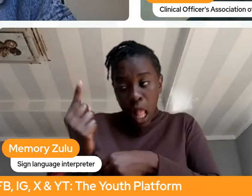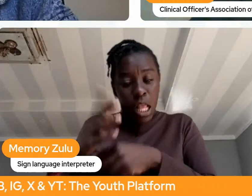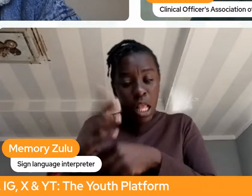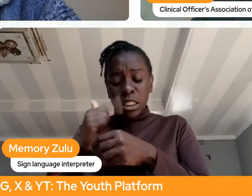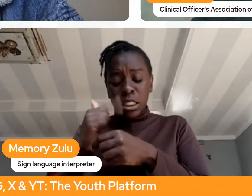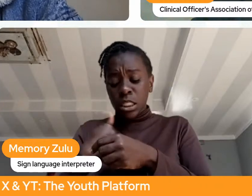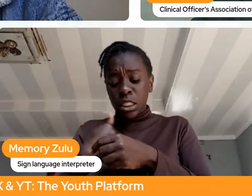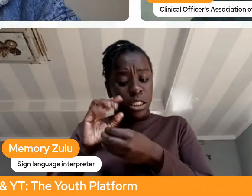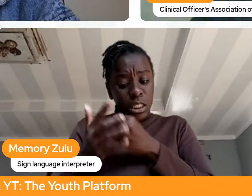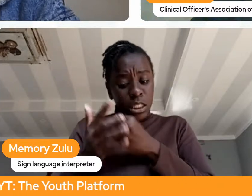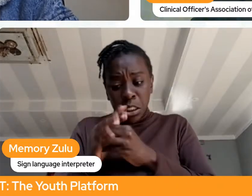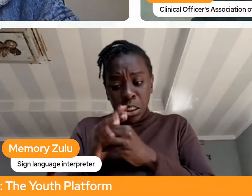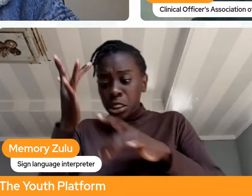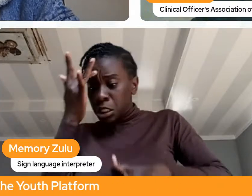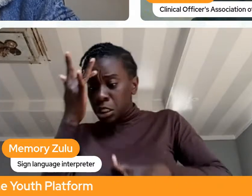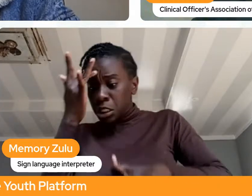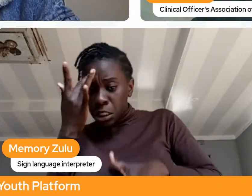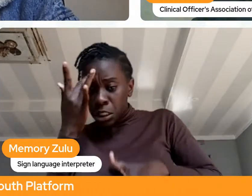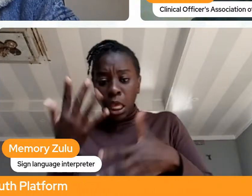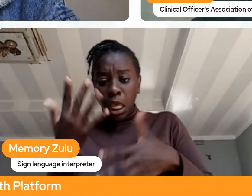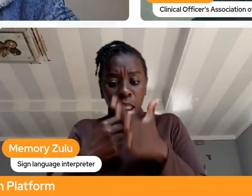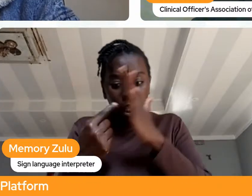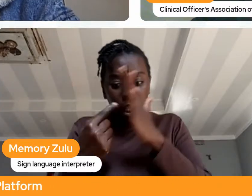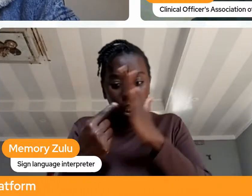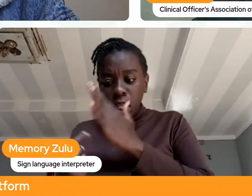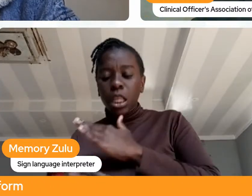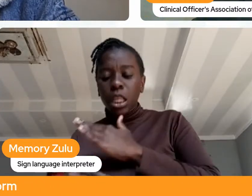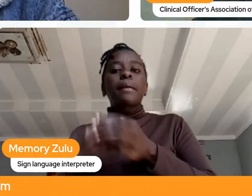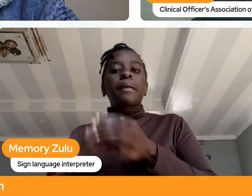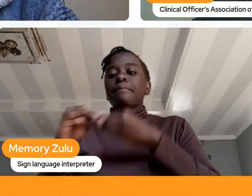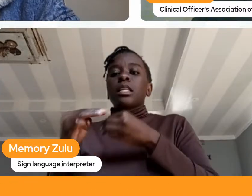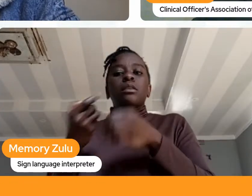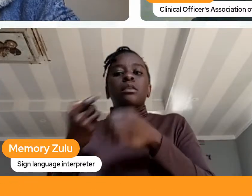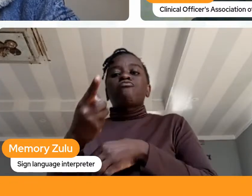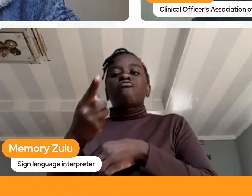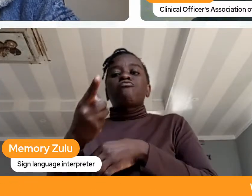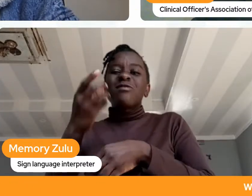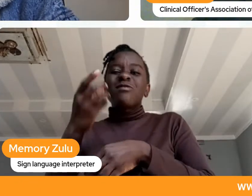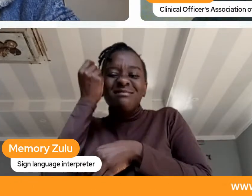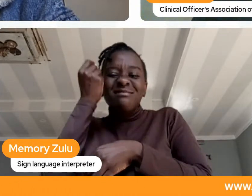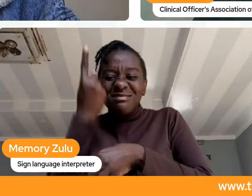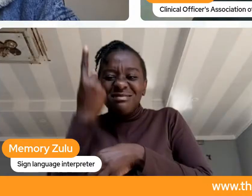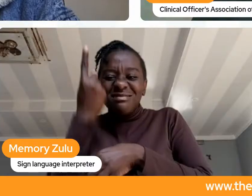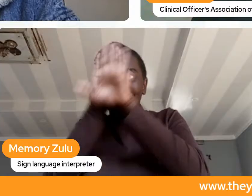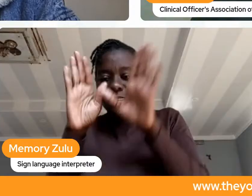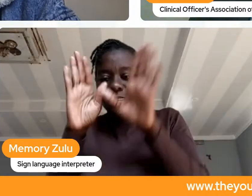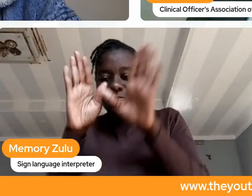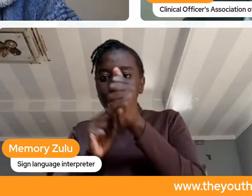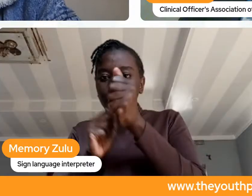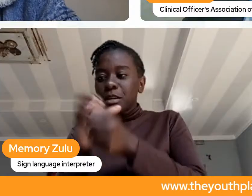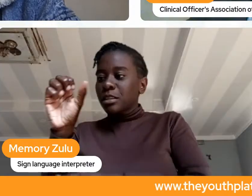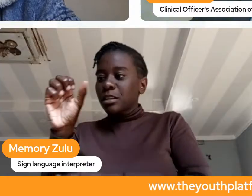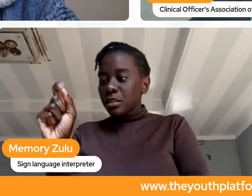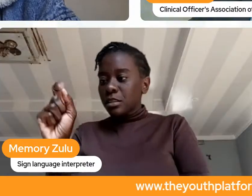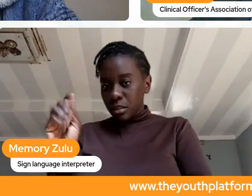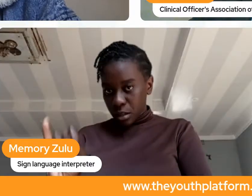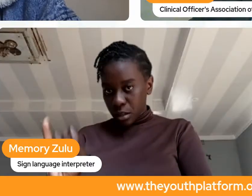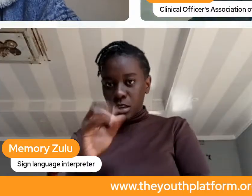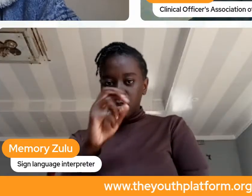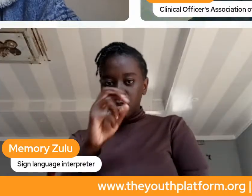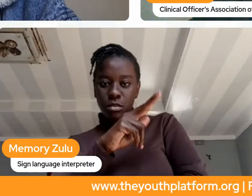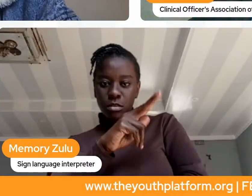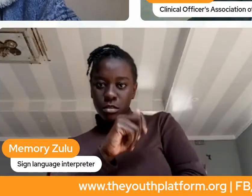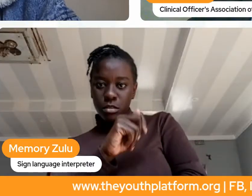be prevented. And it is also important to mention, to say to your friends, to say, if they get